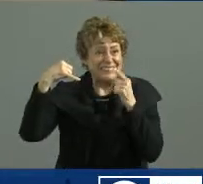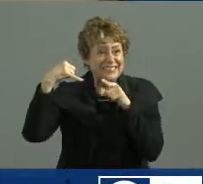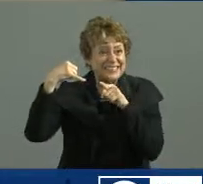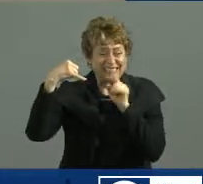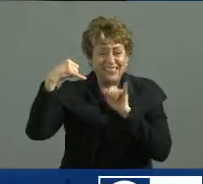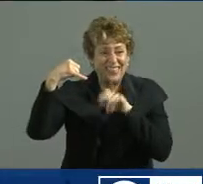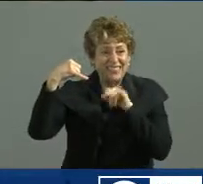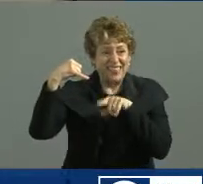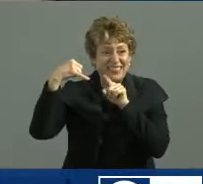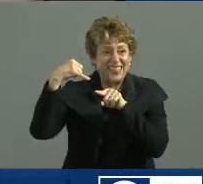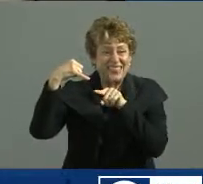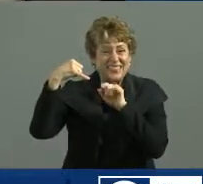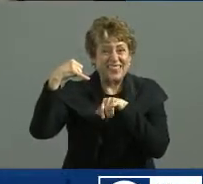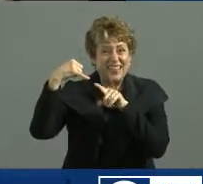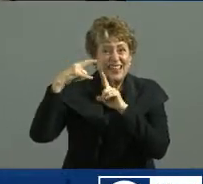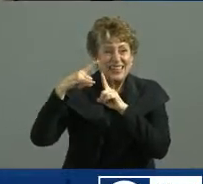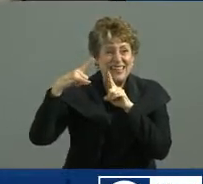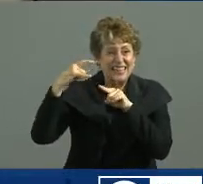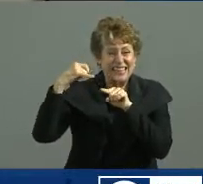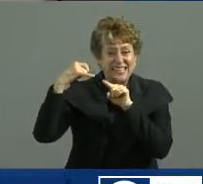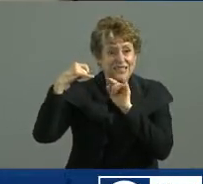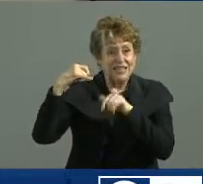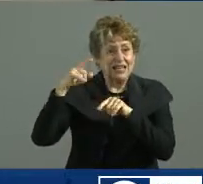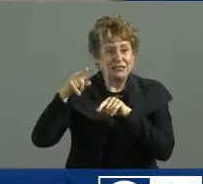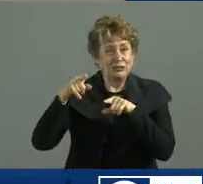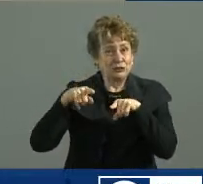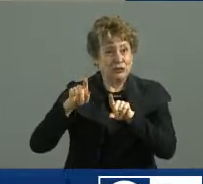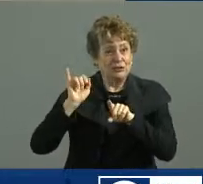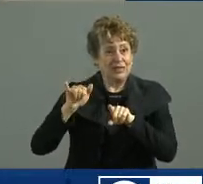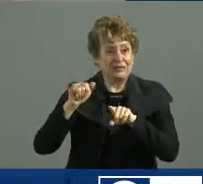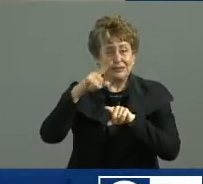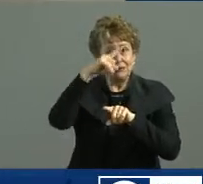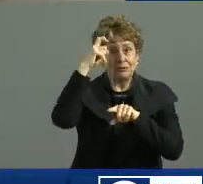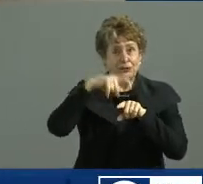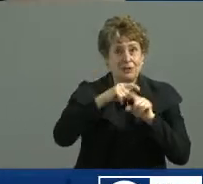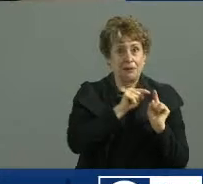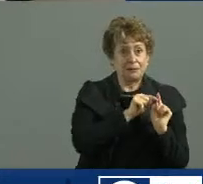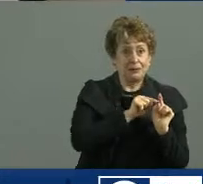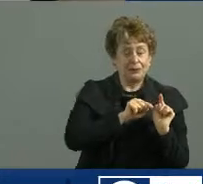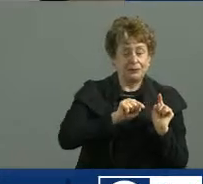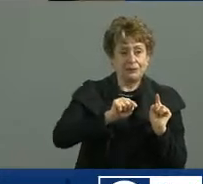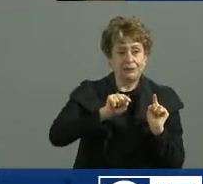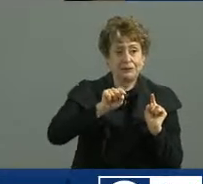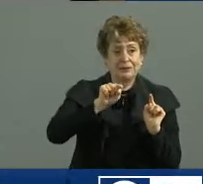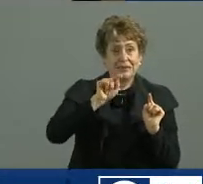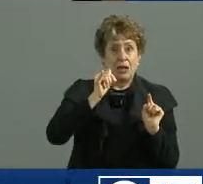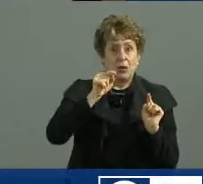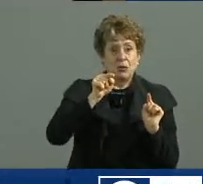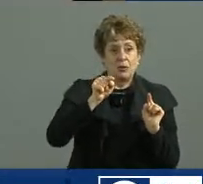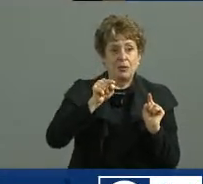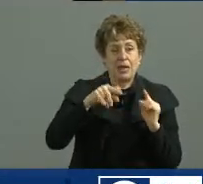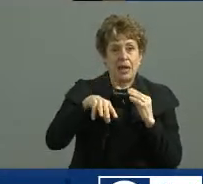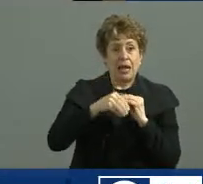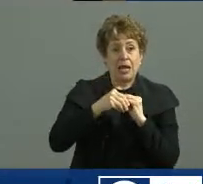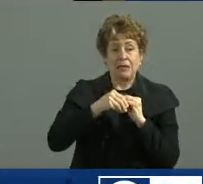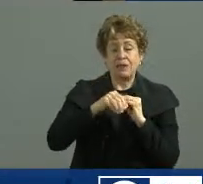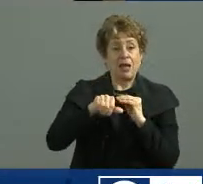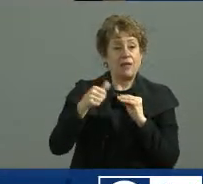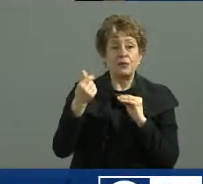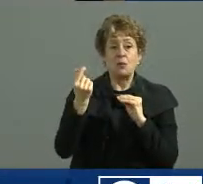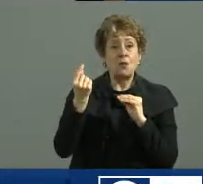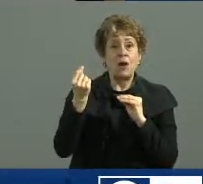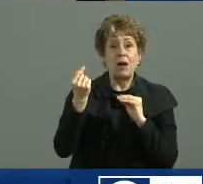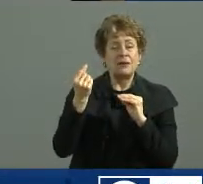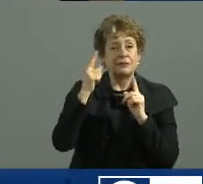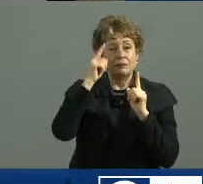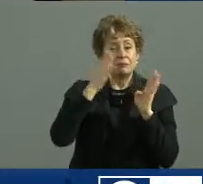were the same strategies that were implemented over the summer, but are still in place. And now we added another strategy that we have